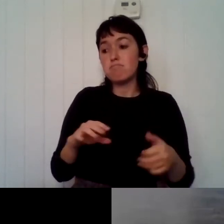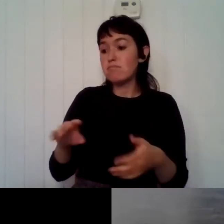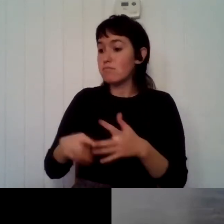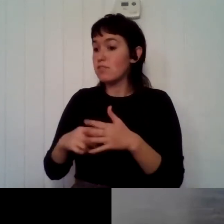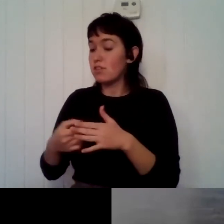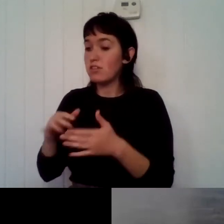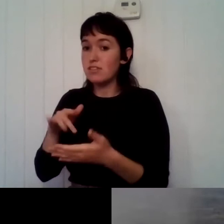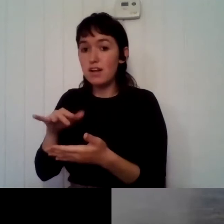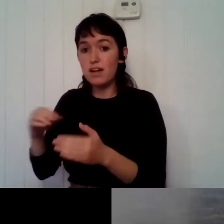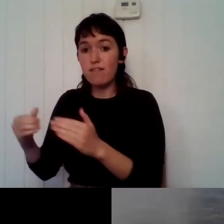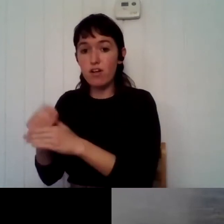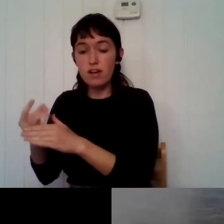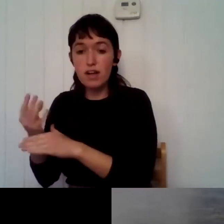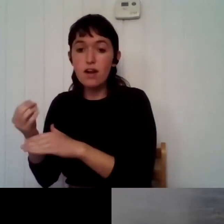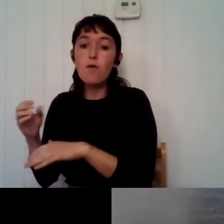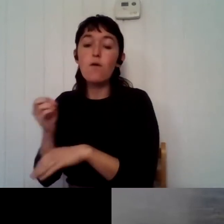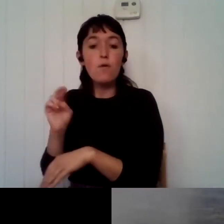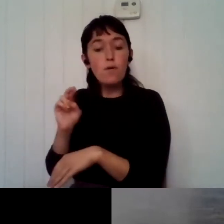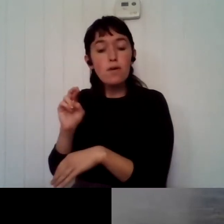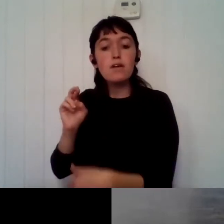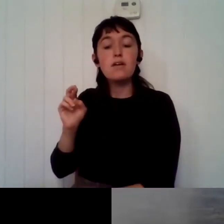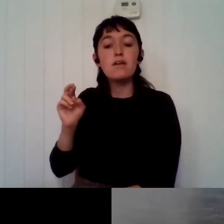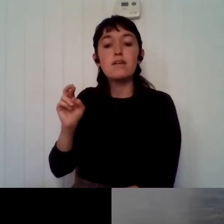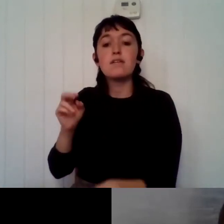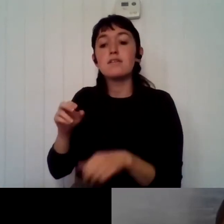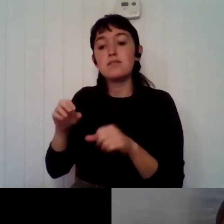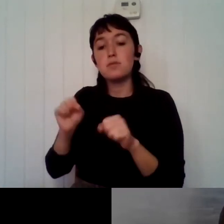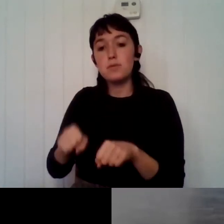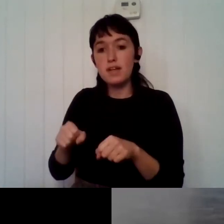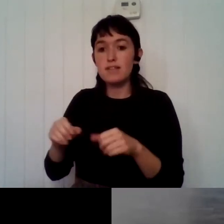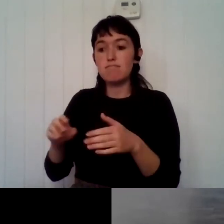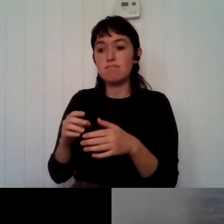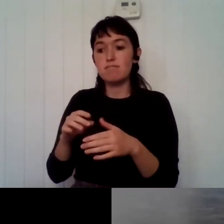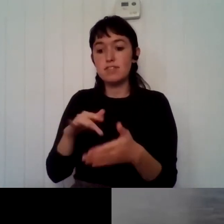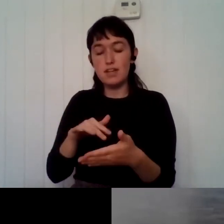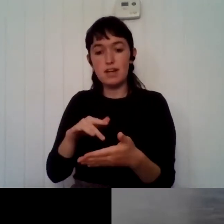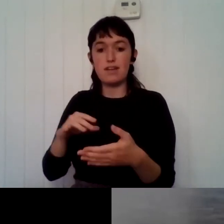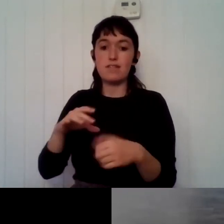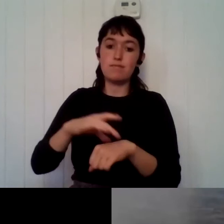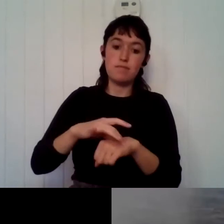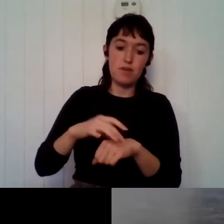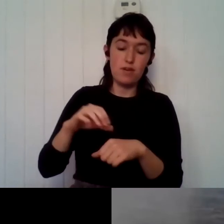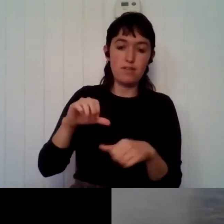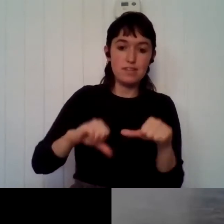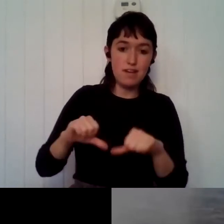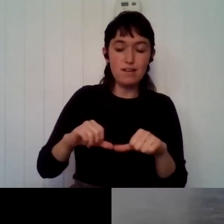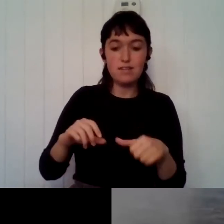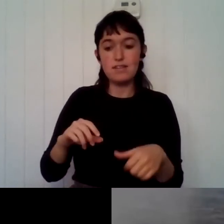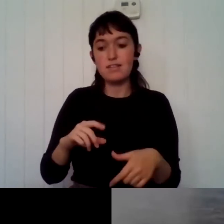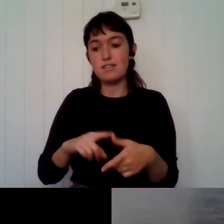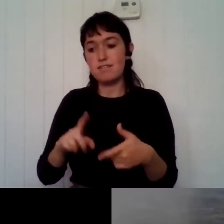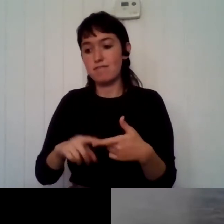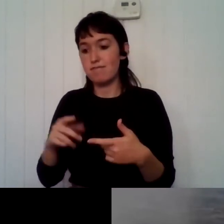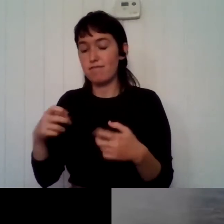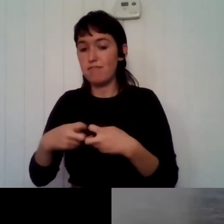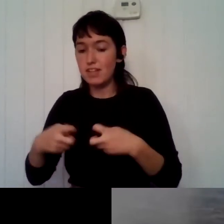about going into volcanoes and do earth sciences and getting into volcanology. But because there are so many things that